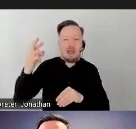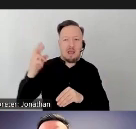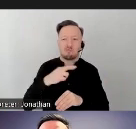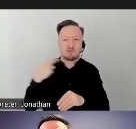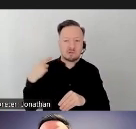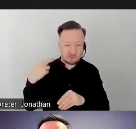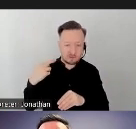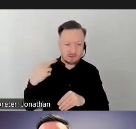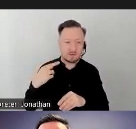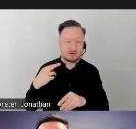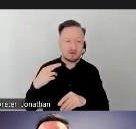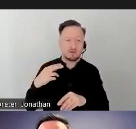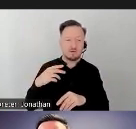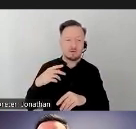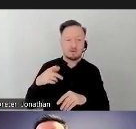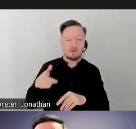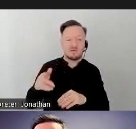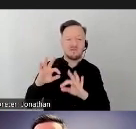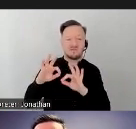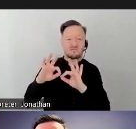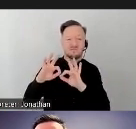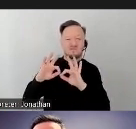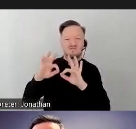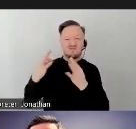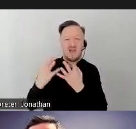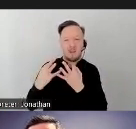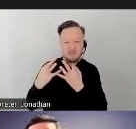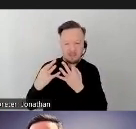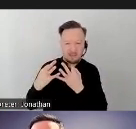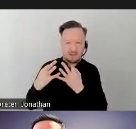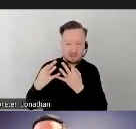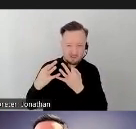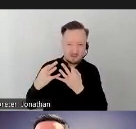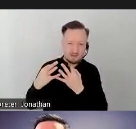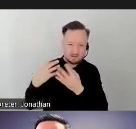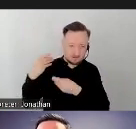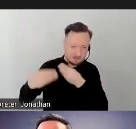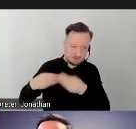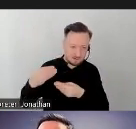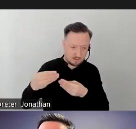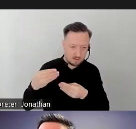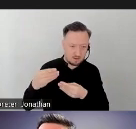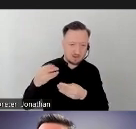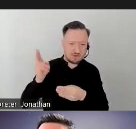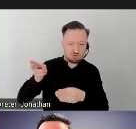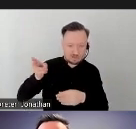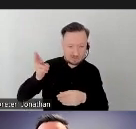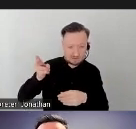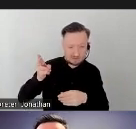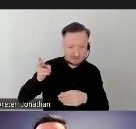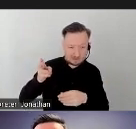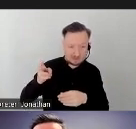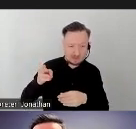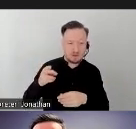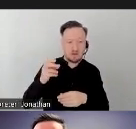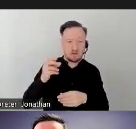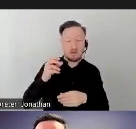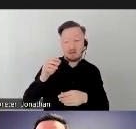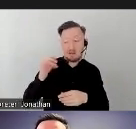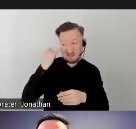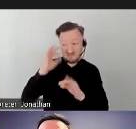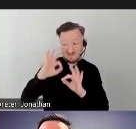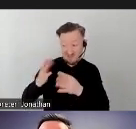patients with uh, familial syndromes such as Lynch syndrome, or those with a family history of colorectal